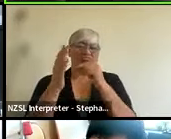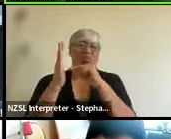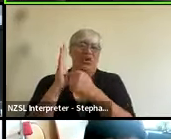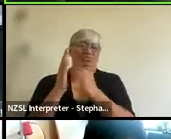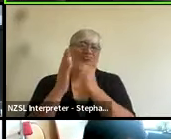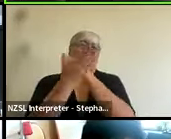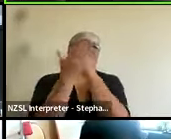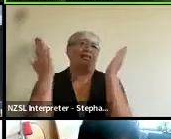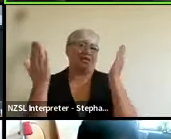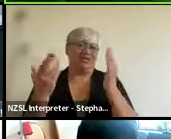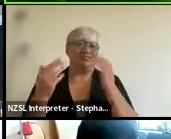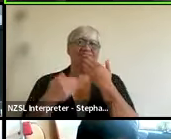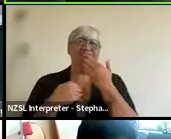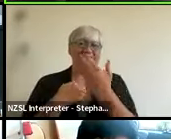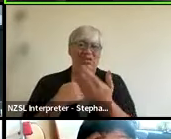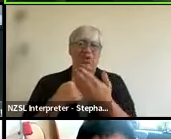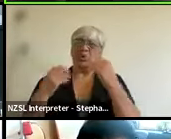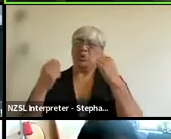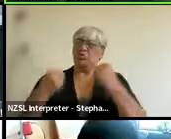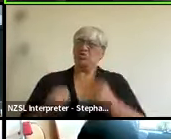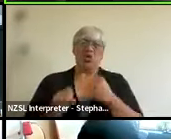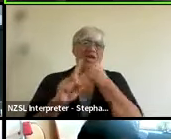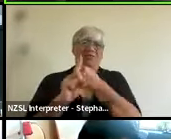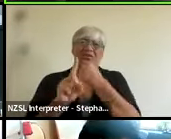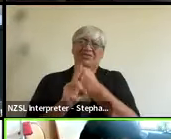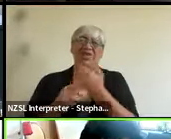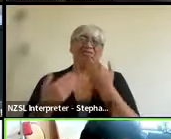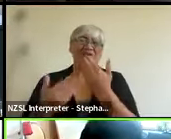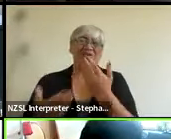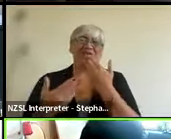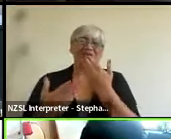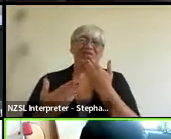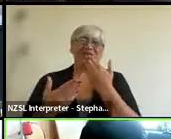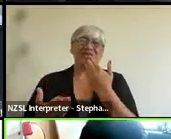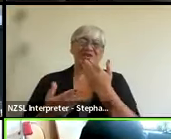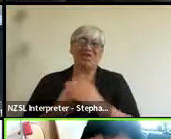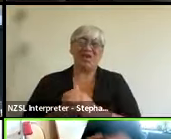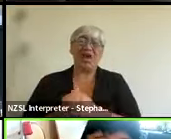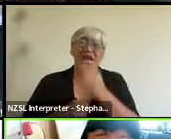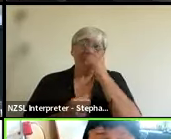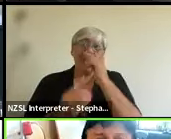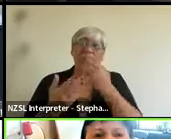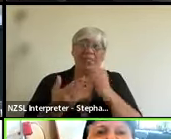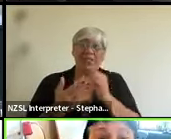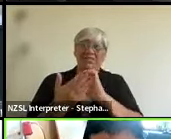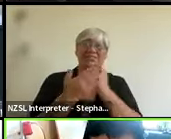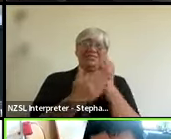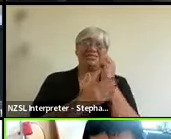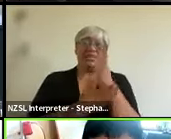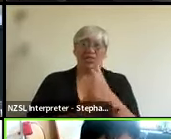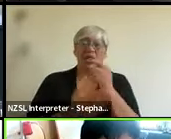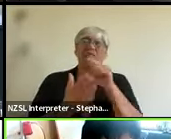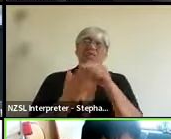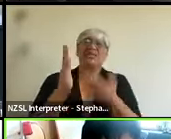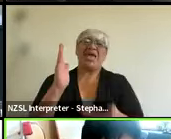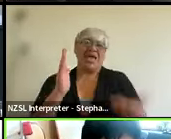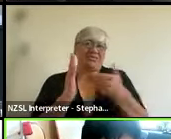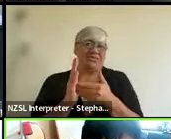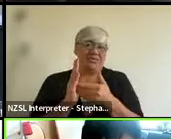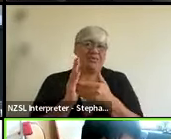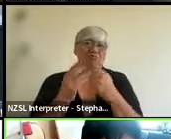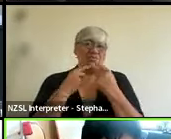And very strong advocacy. Thank you. Can I please send this, because this is additional to what